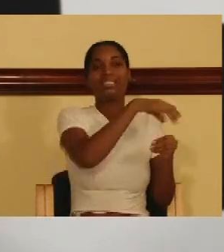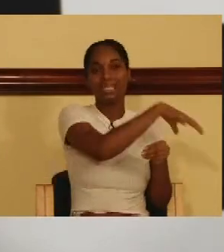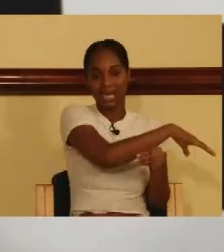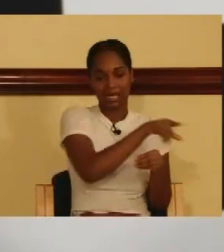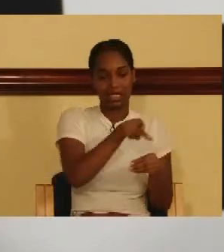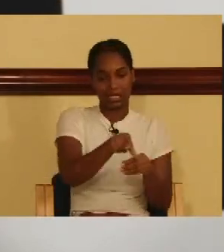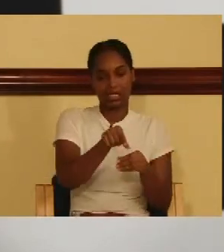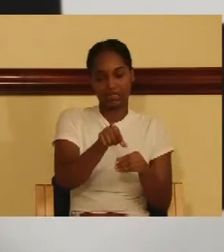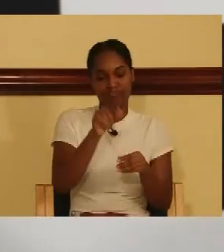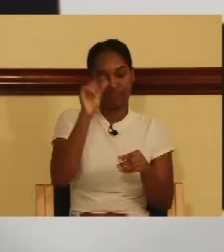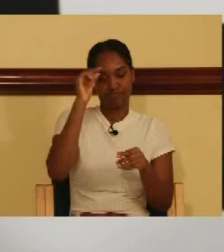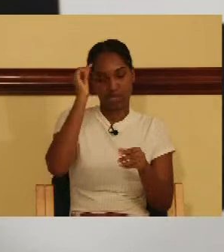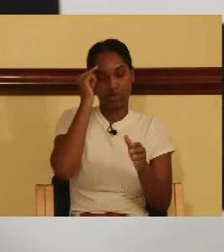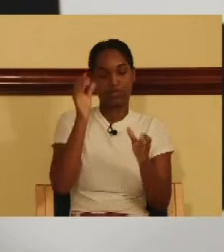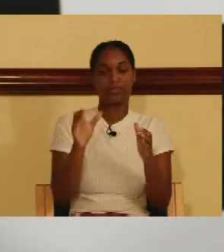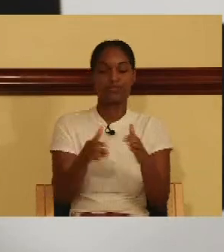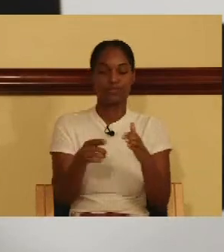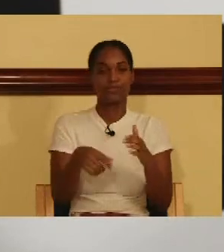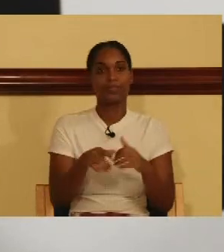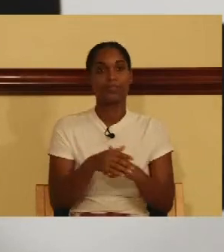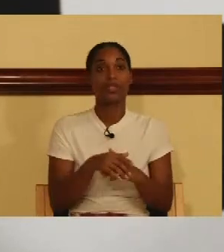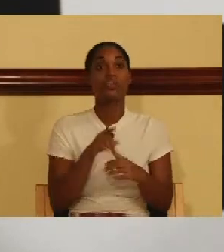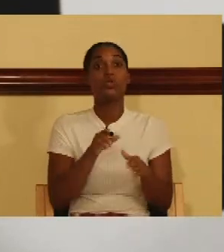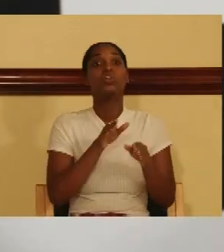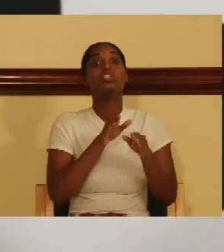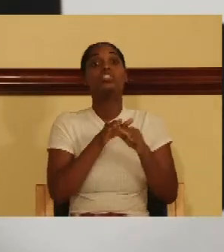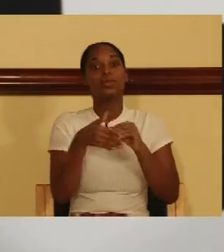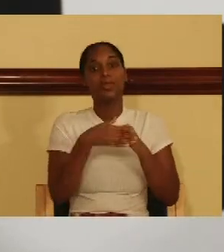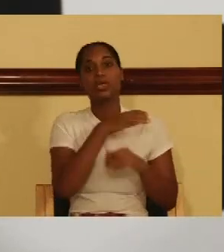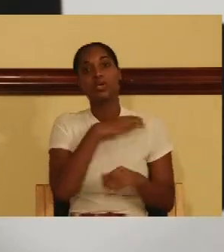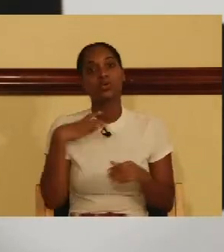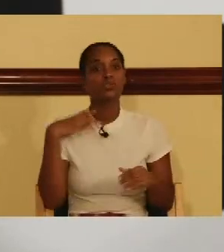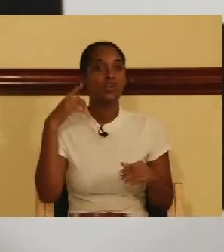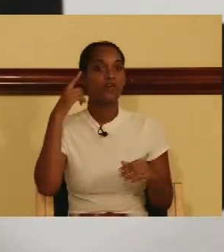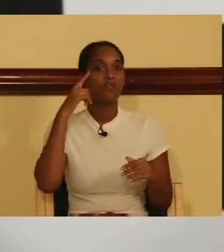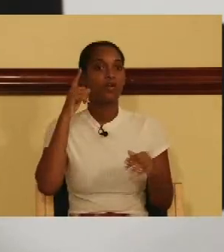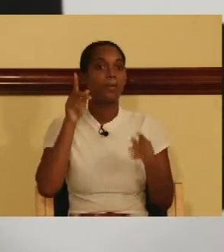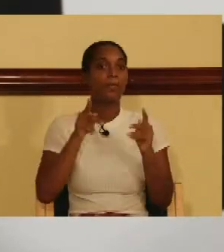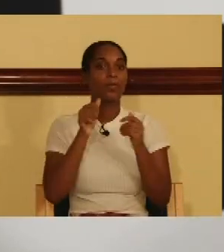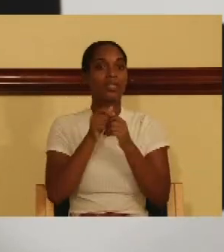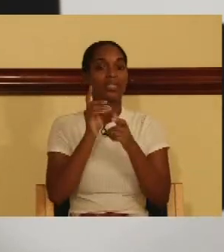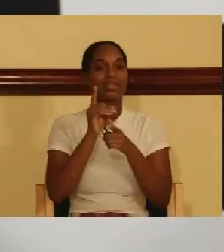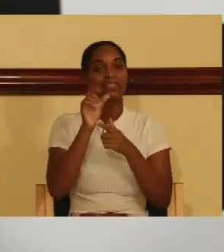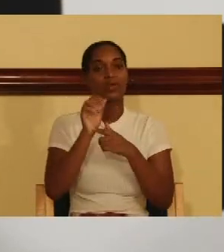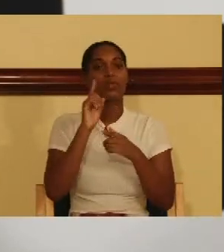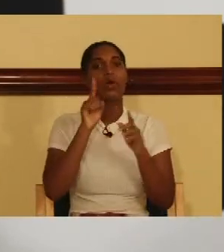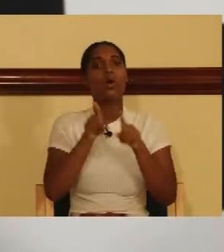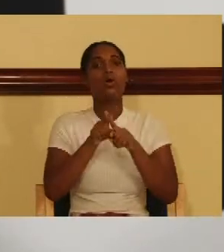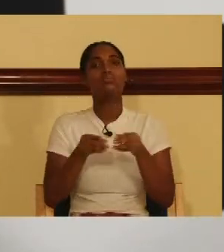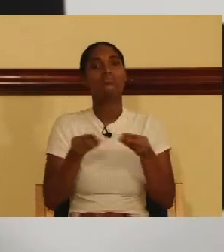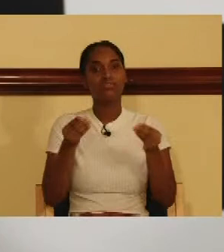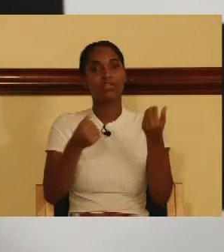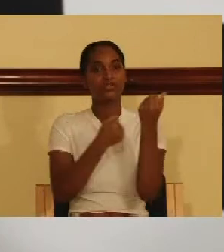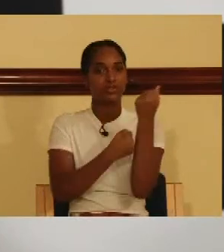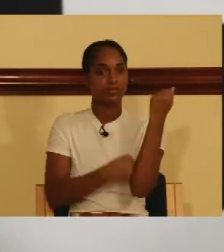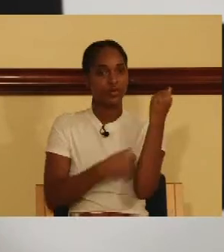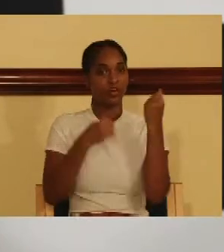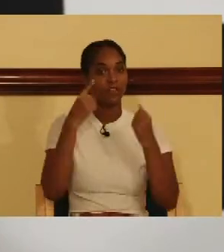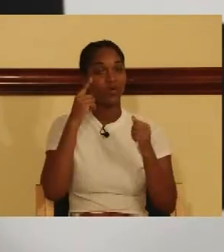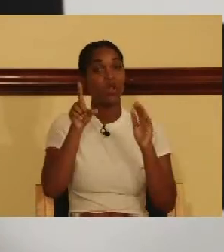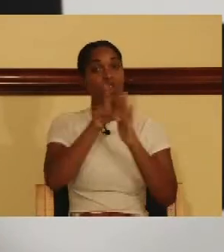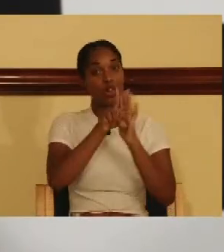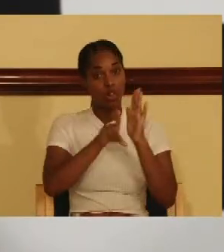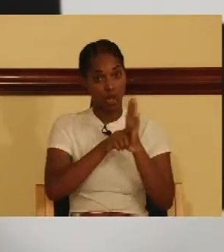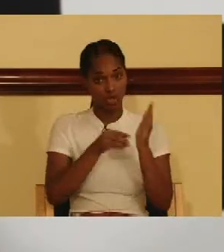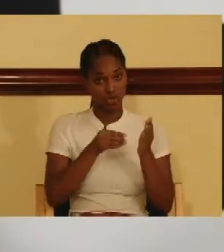of the tribunal. So the Jamaica Council for Persons with Disabilities will also provide support in terms of legal